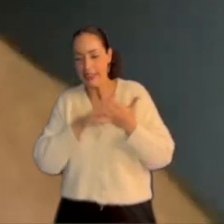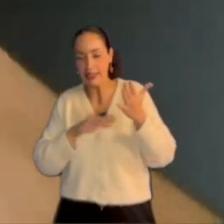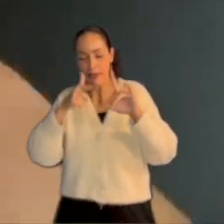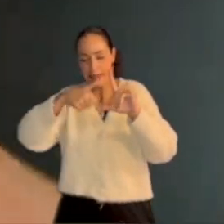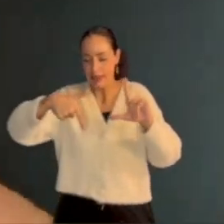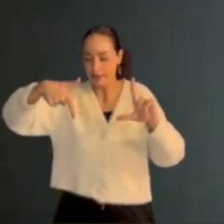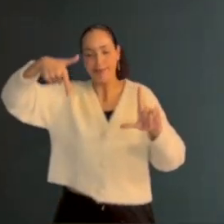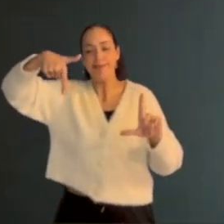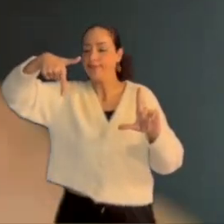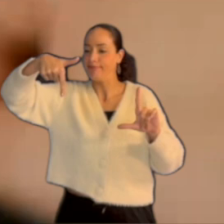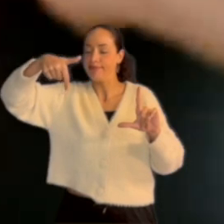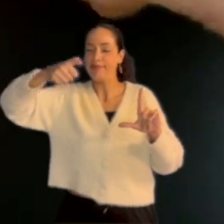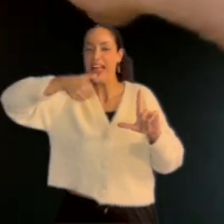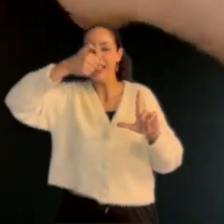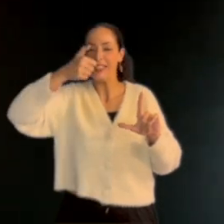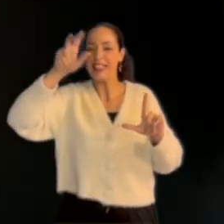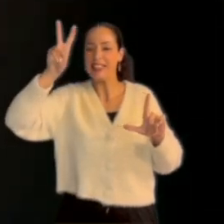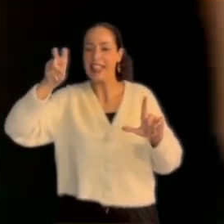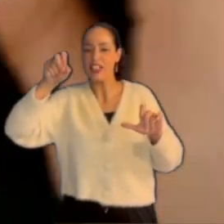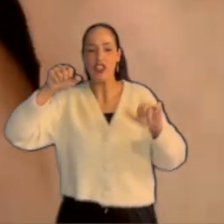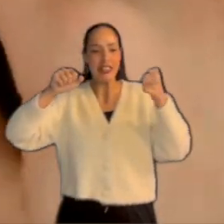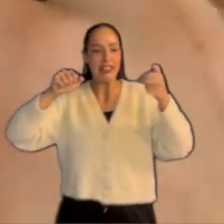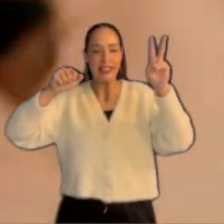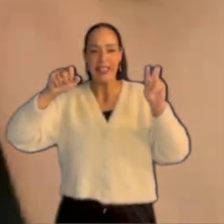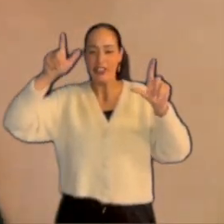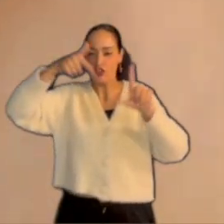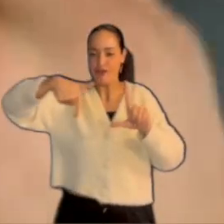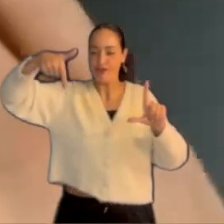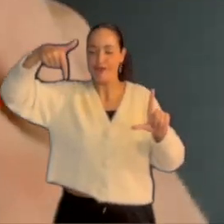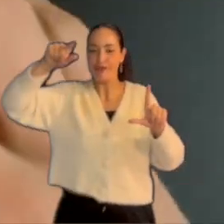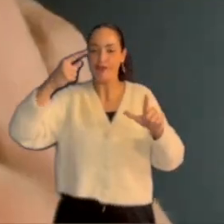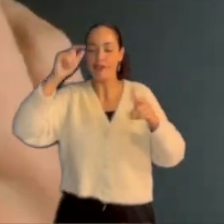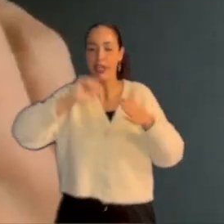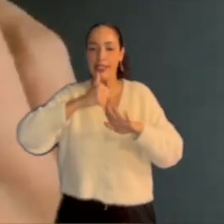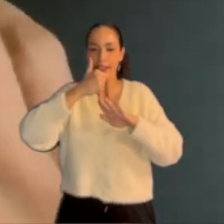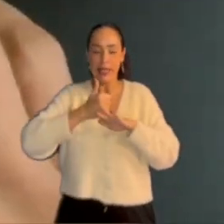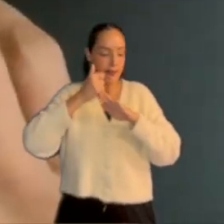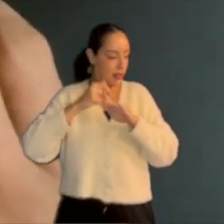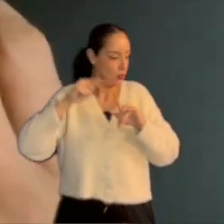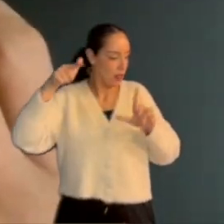both diagonals as letter X. First this one.